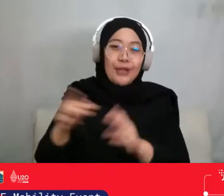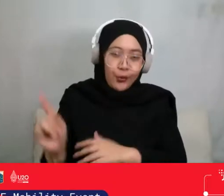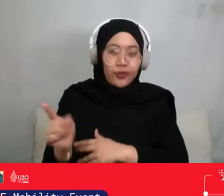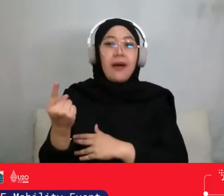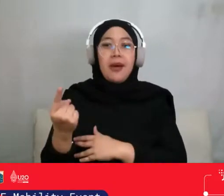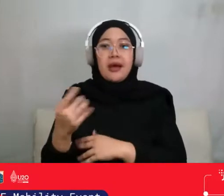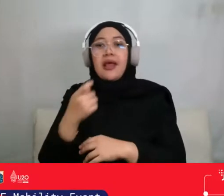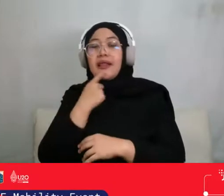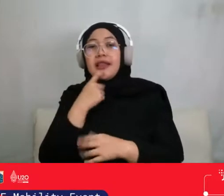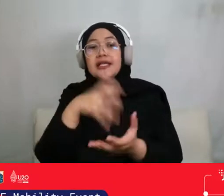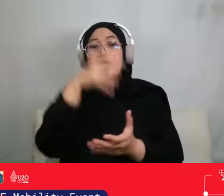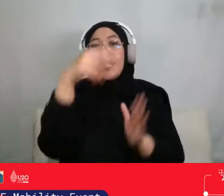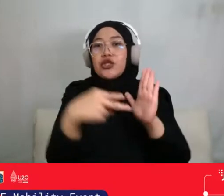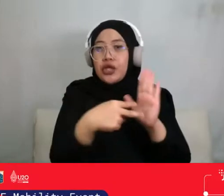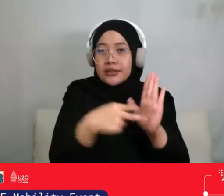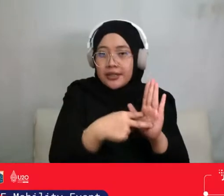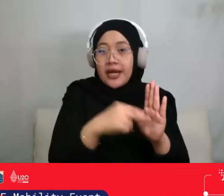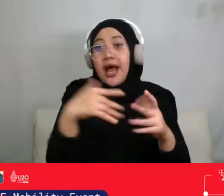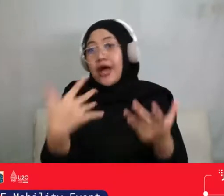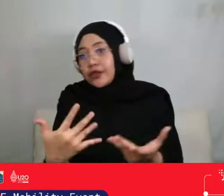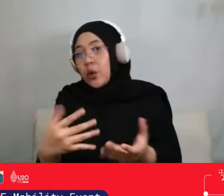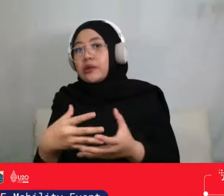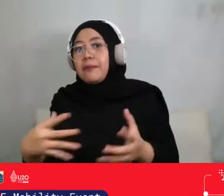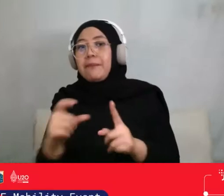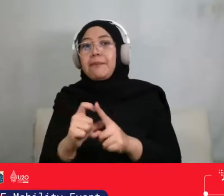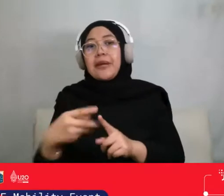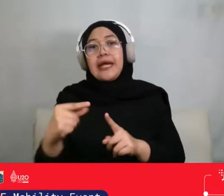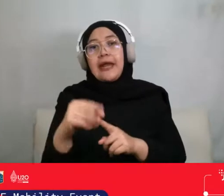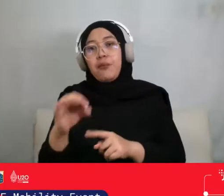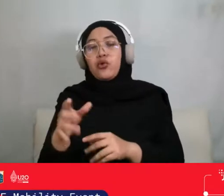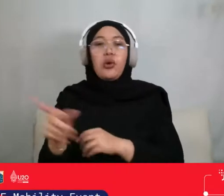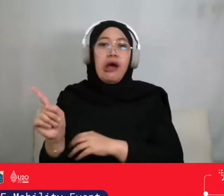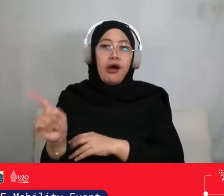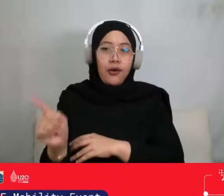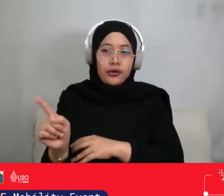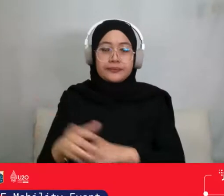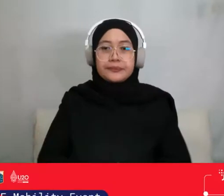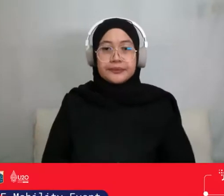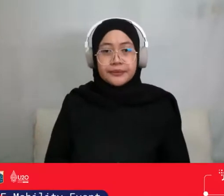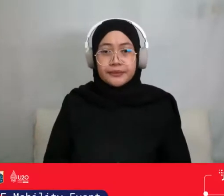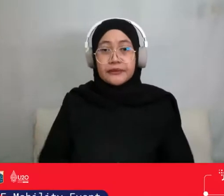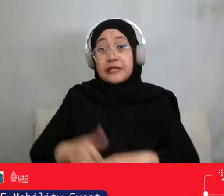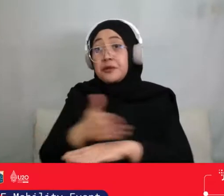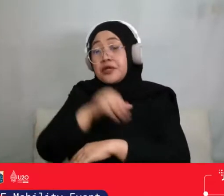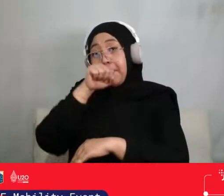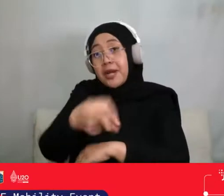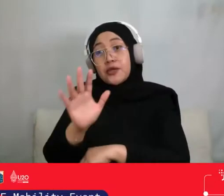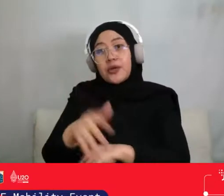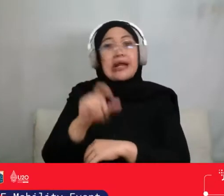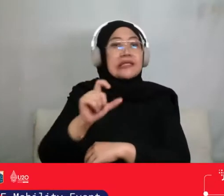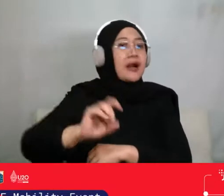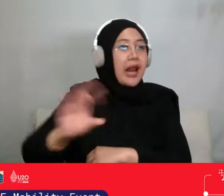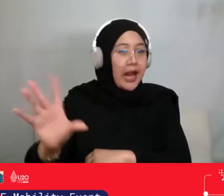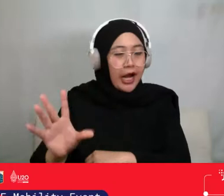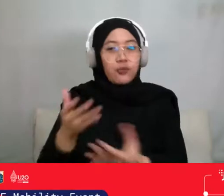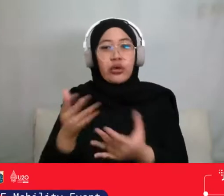space for the microbuses. And like I said, there could be many avenues like stadiums or schools or